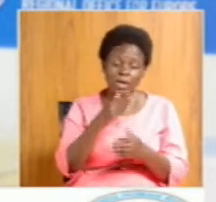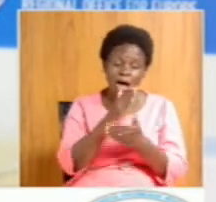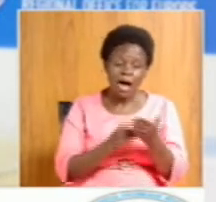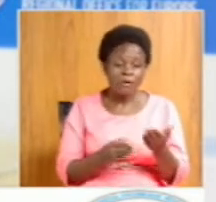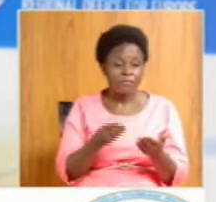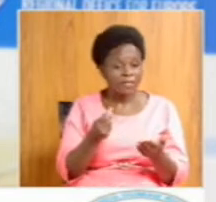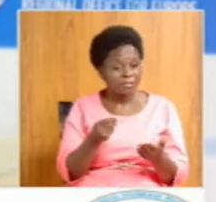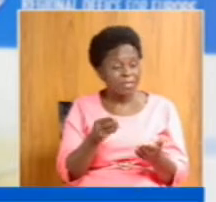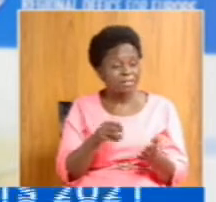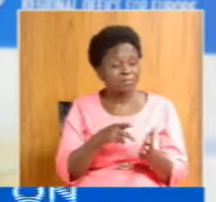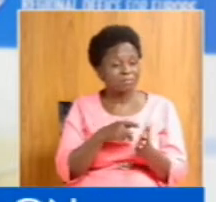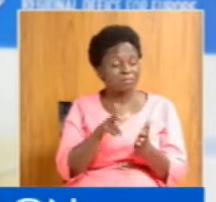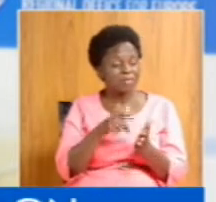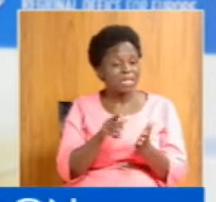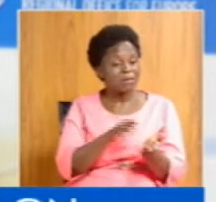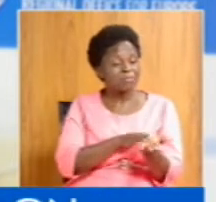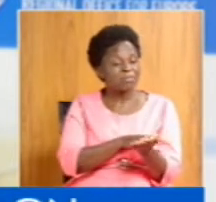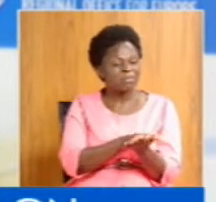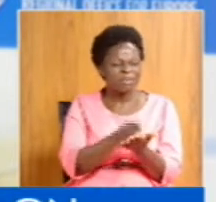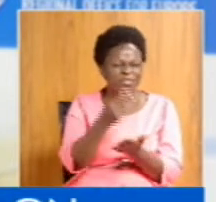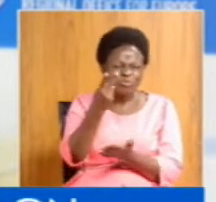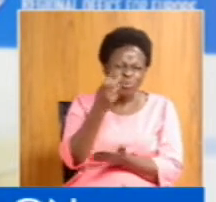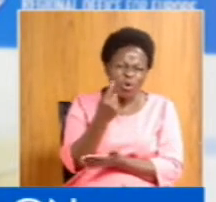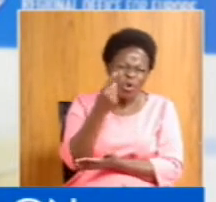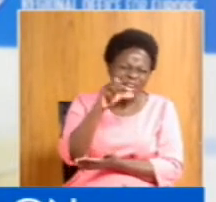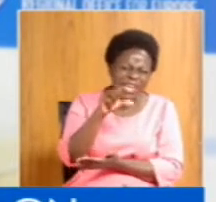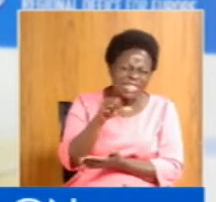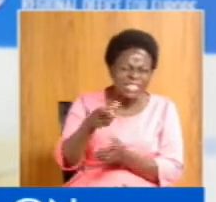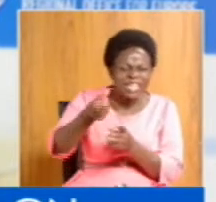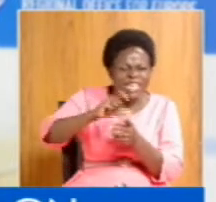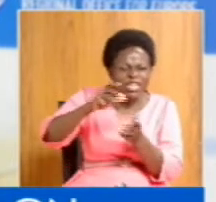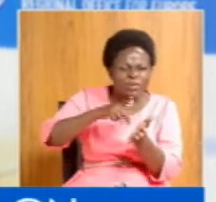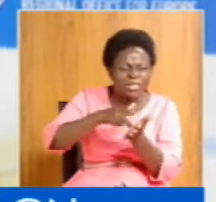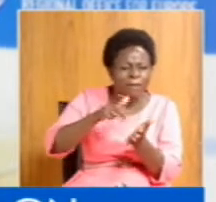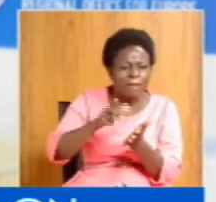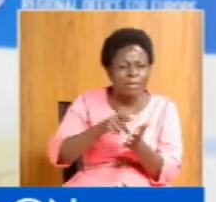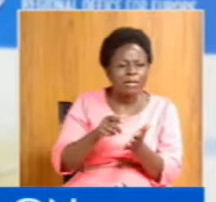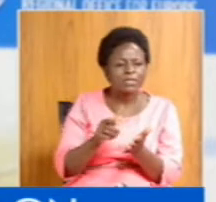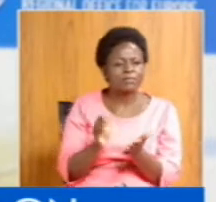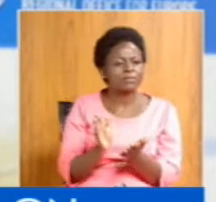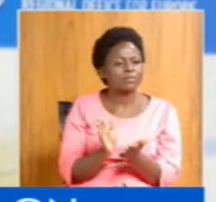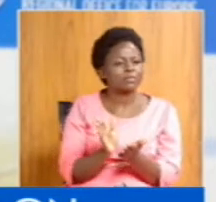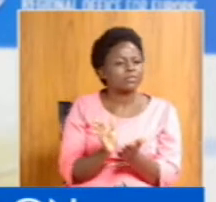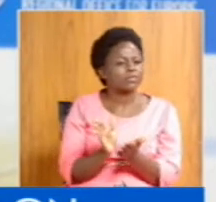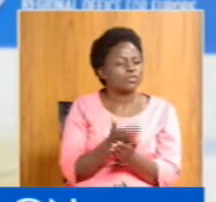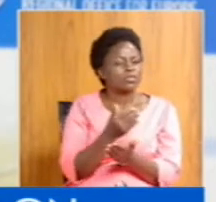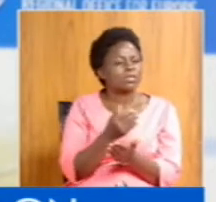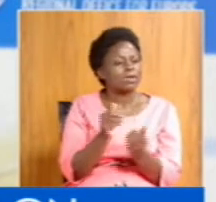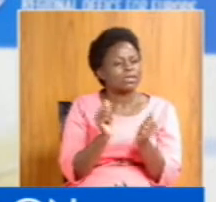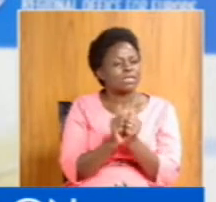going to go to interest payments we are going to spend about in 2019 actually interest payments on this date took out 2% of our GDP